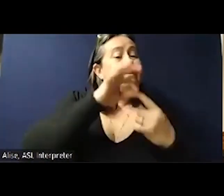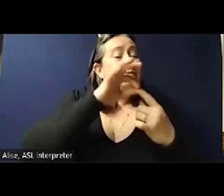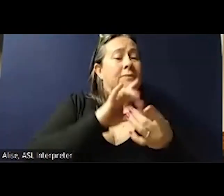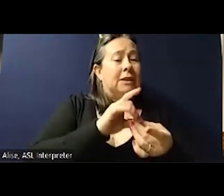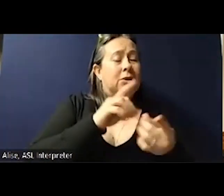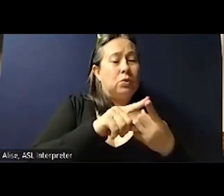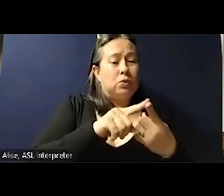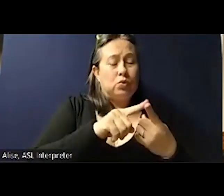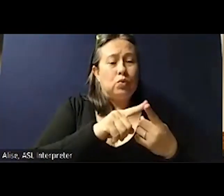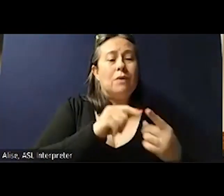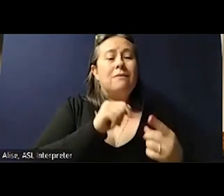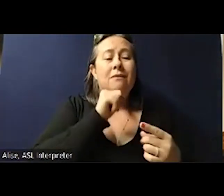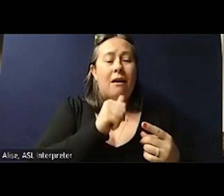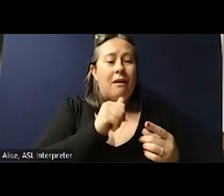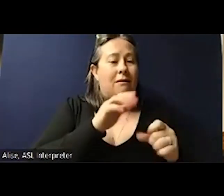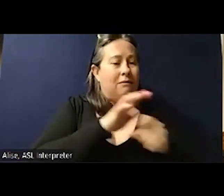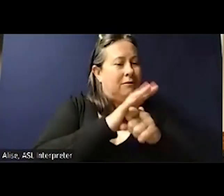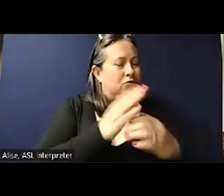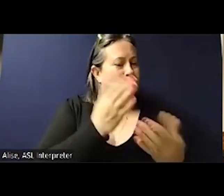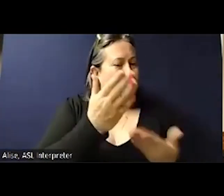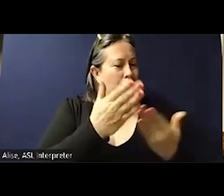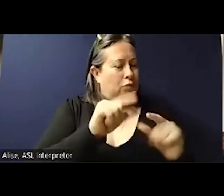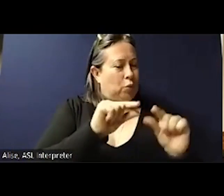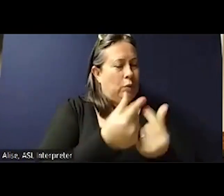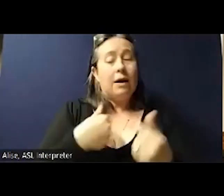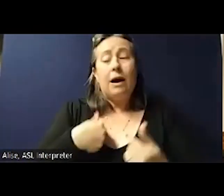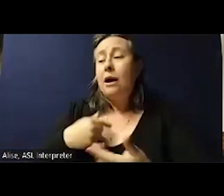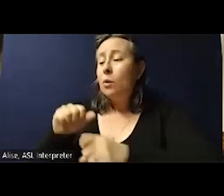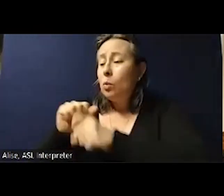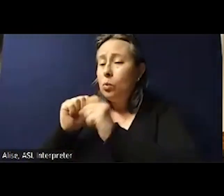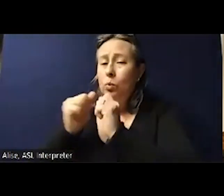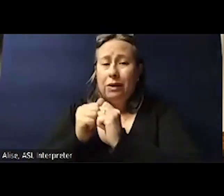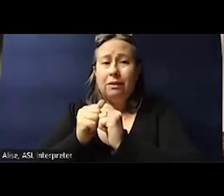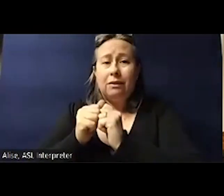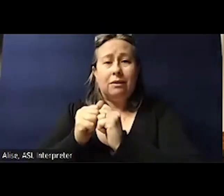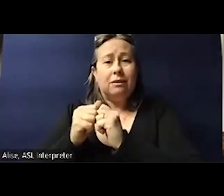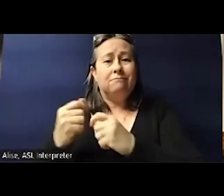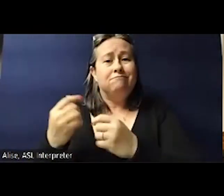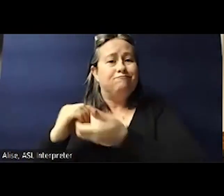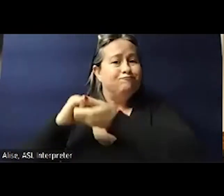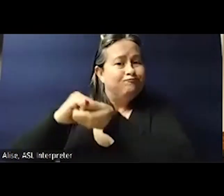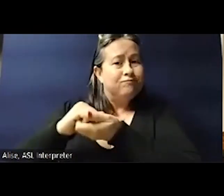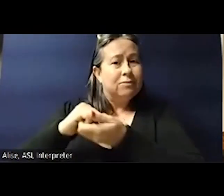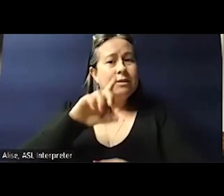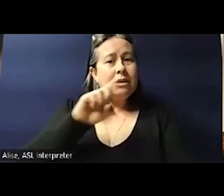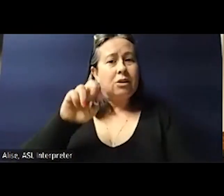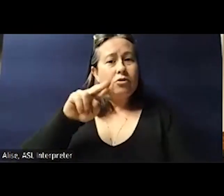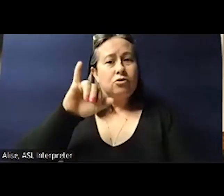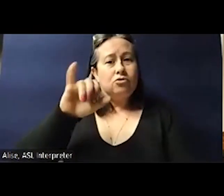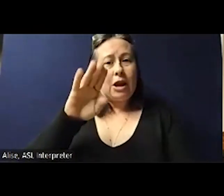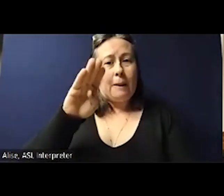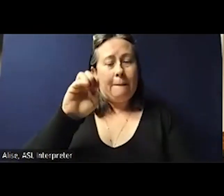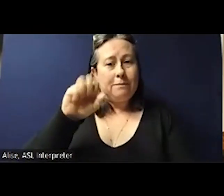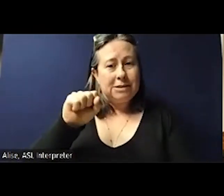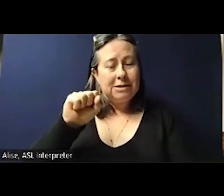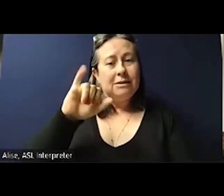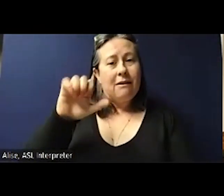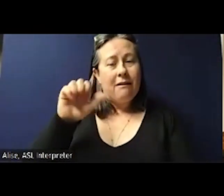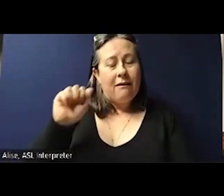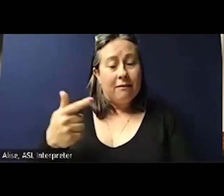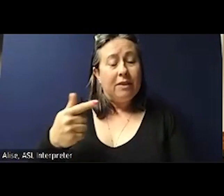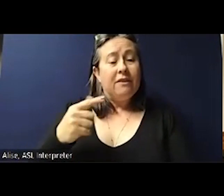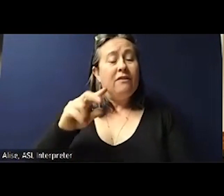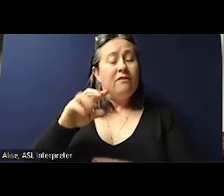these challenges today, I, along with Dr. Jacob Young, am proud to announce the establishment at USDA of the Virtual